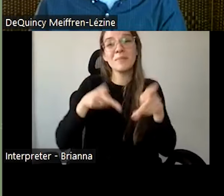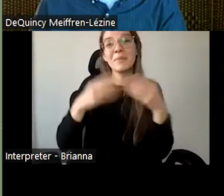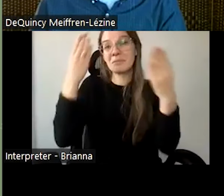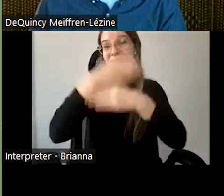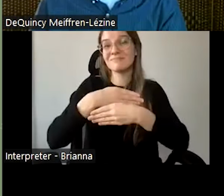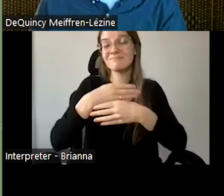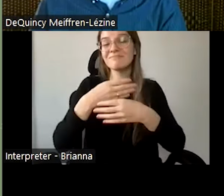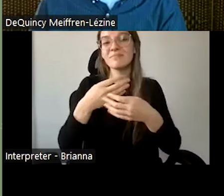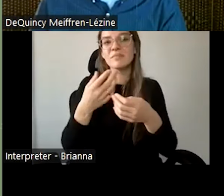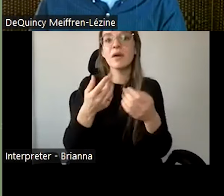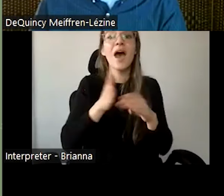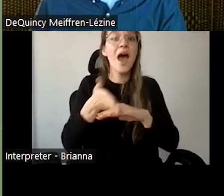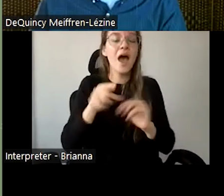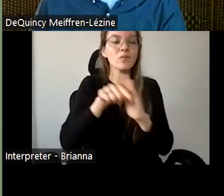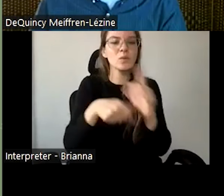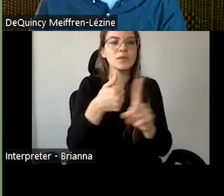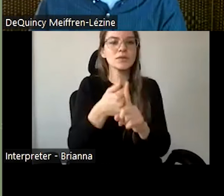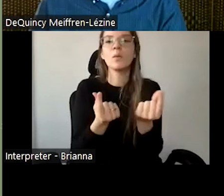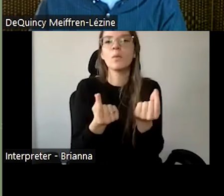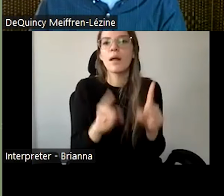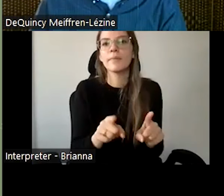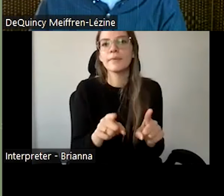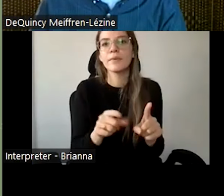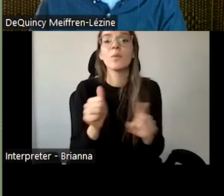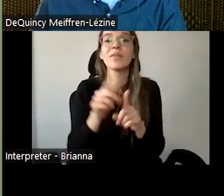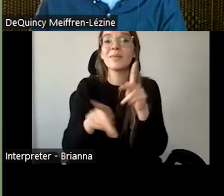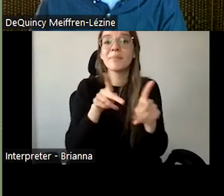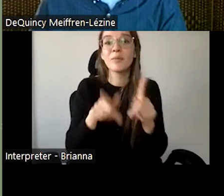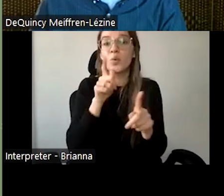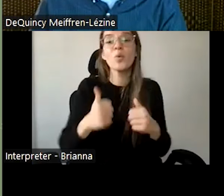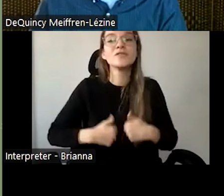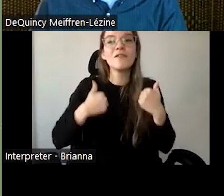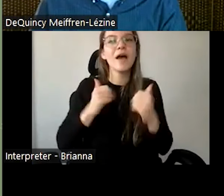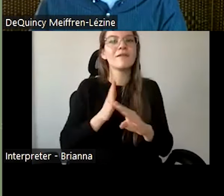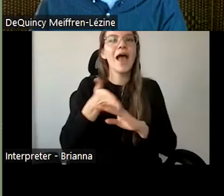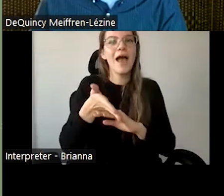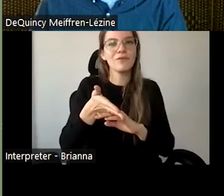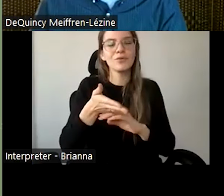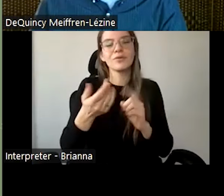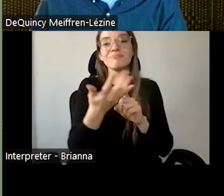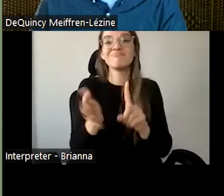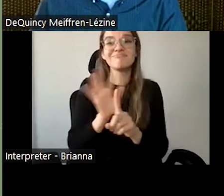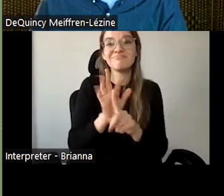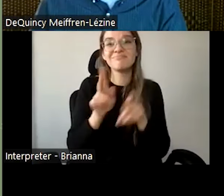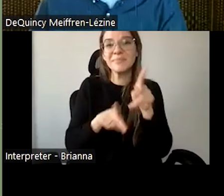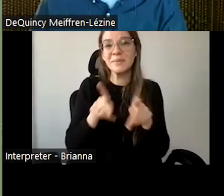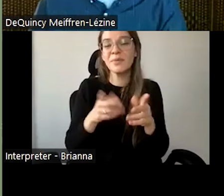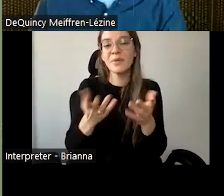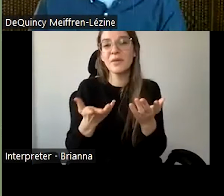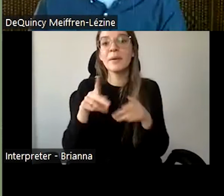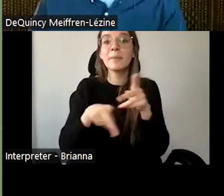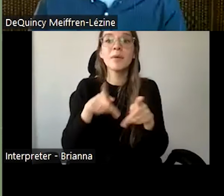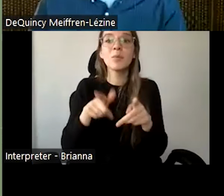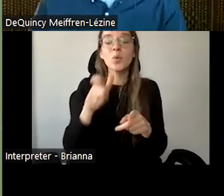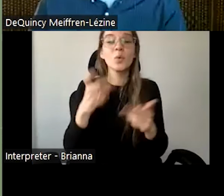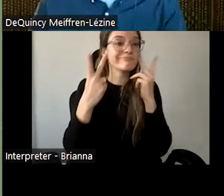happens after a suicide in terms of the people who have survived afterwards. Because the people who have then been